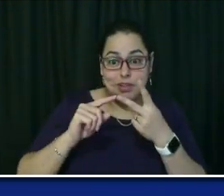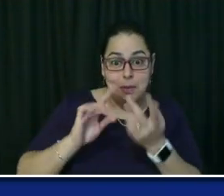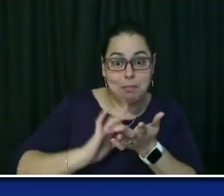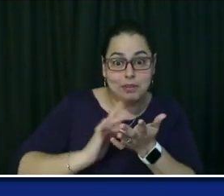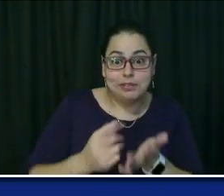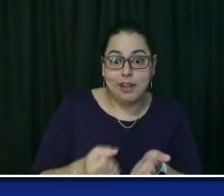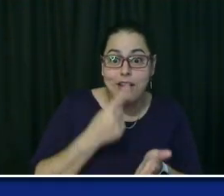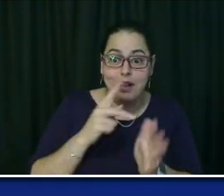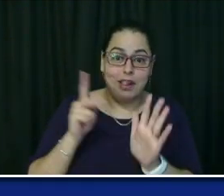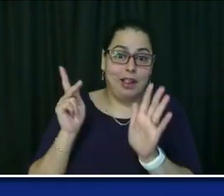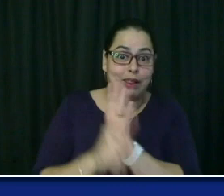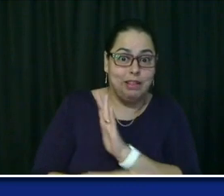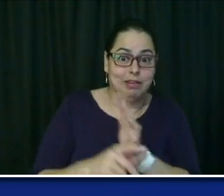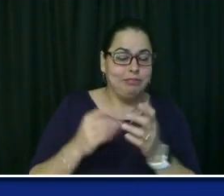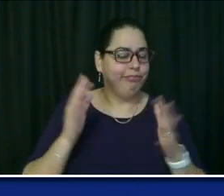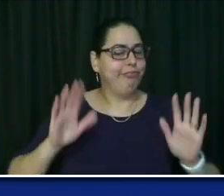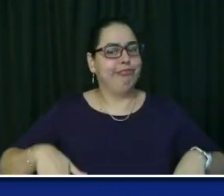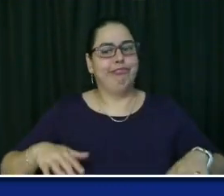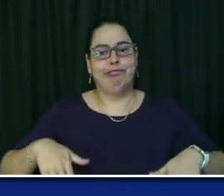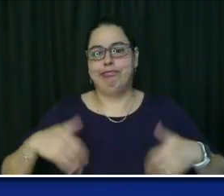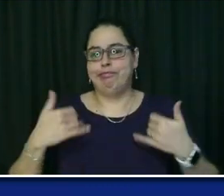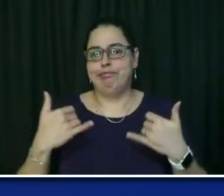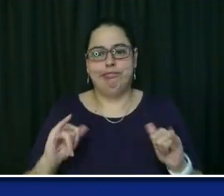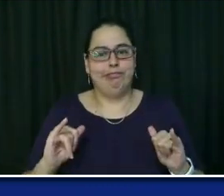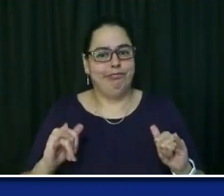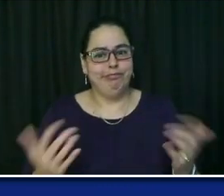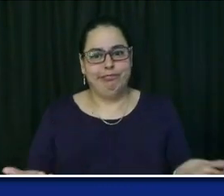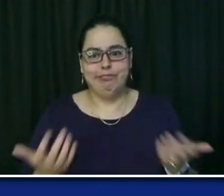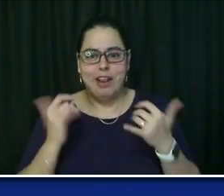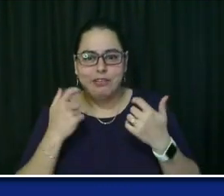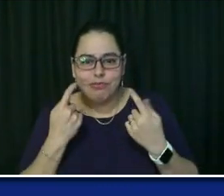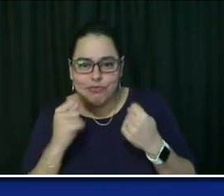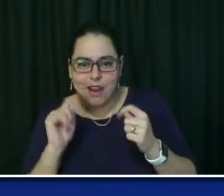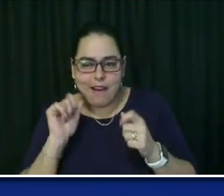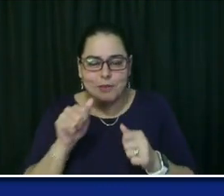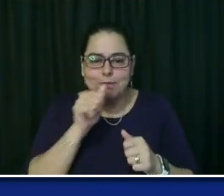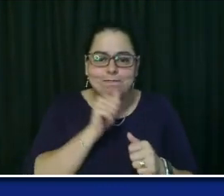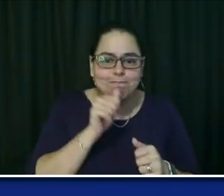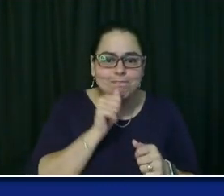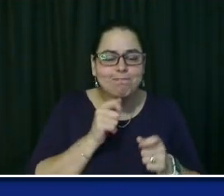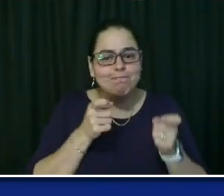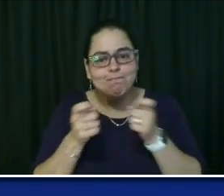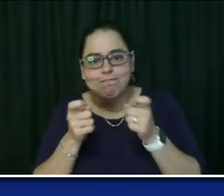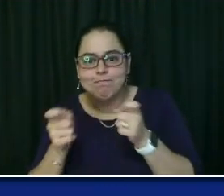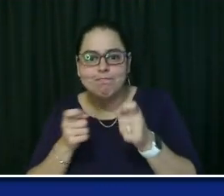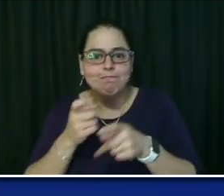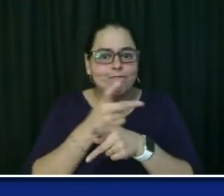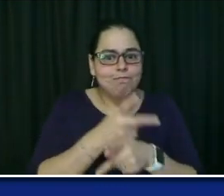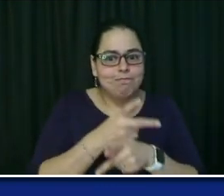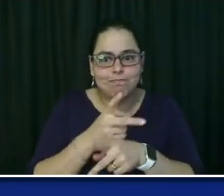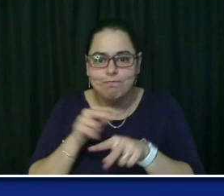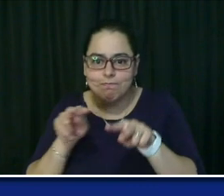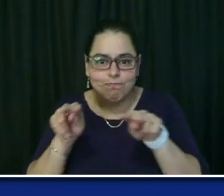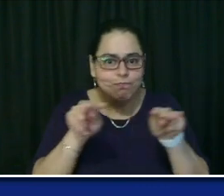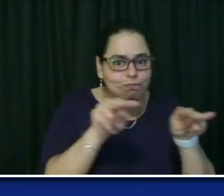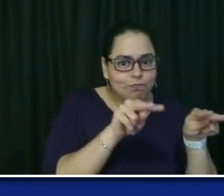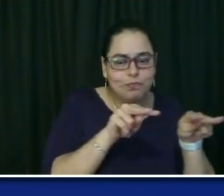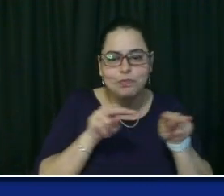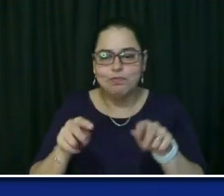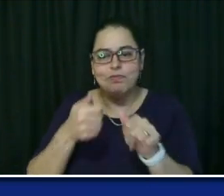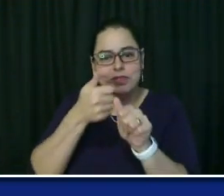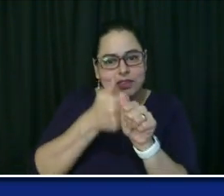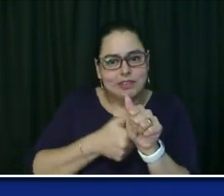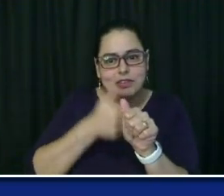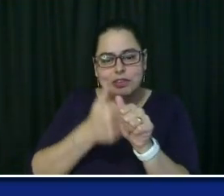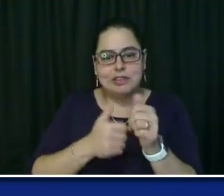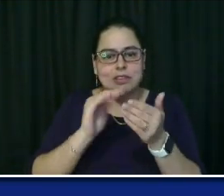decision at local government levels, a mayor of a village, a town supervisor, a city mayor, a county executive, what do we keep open and what do we